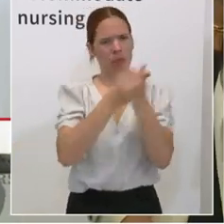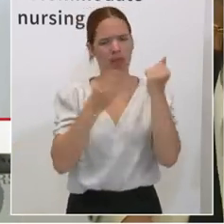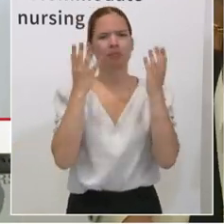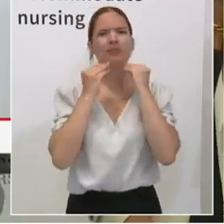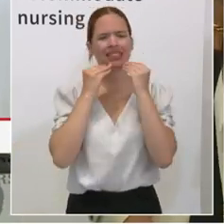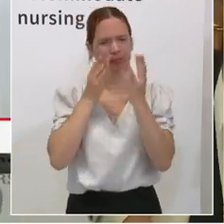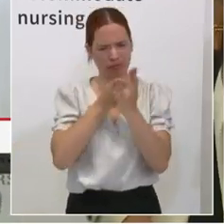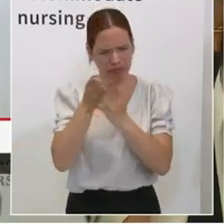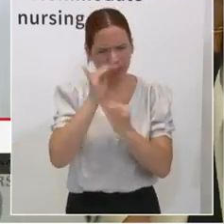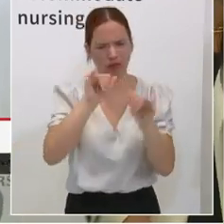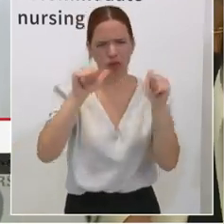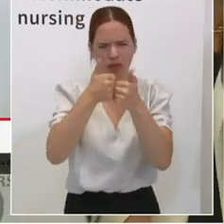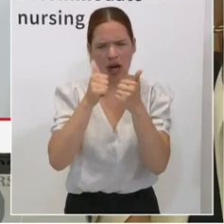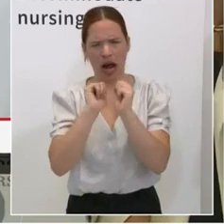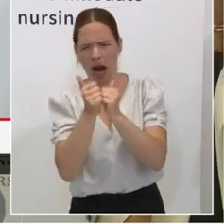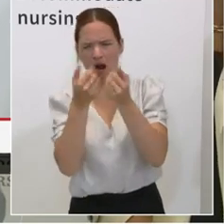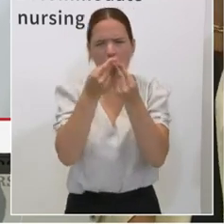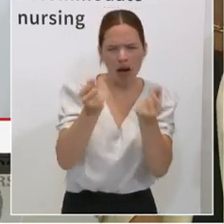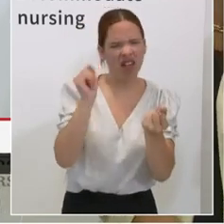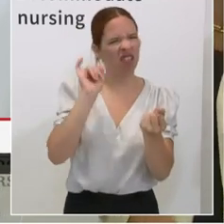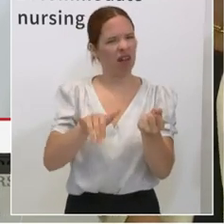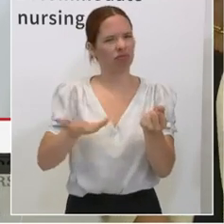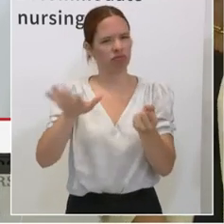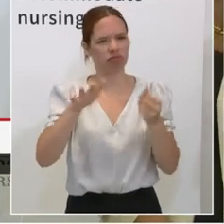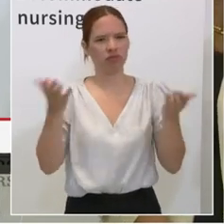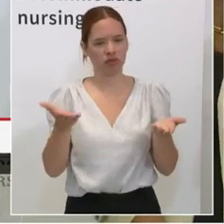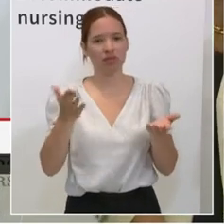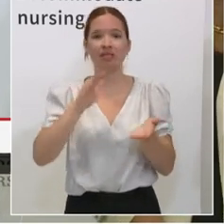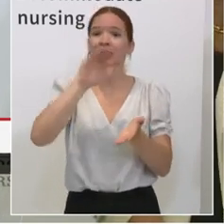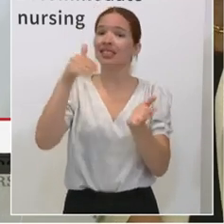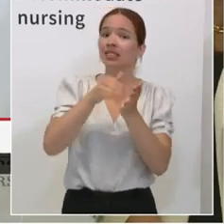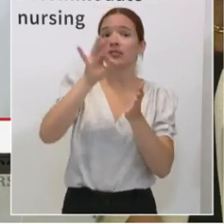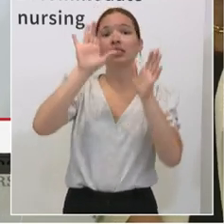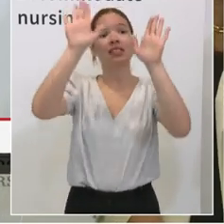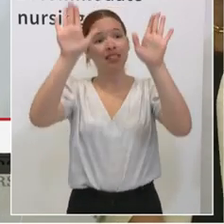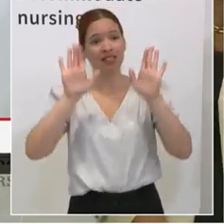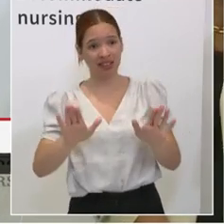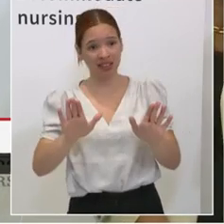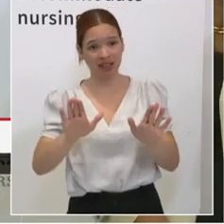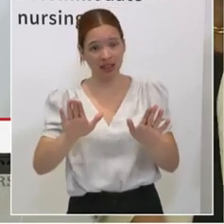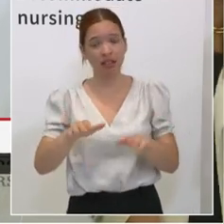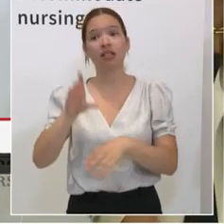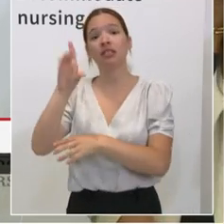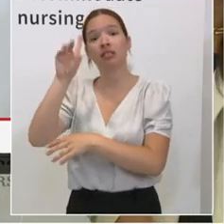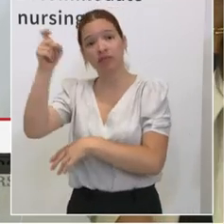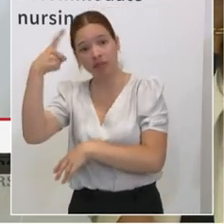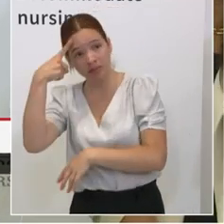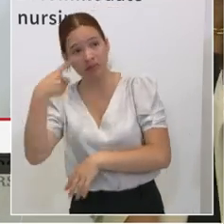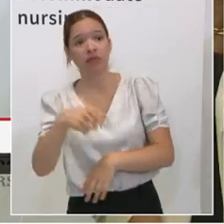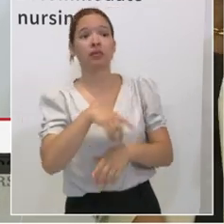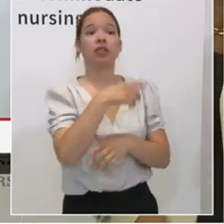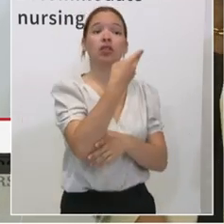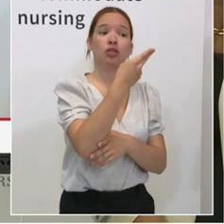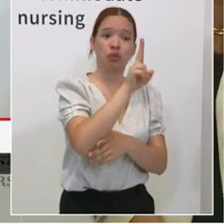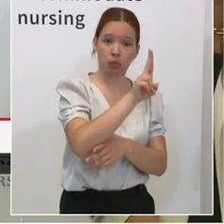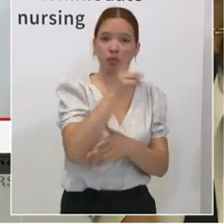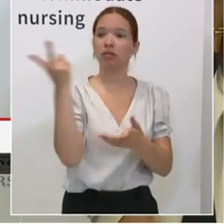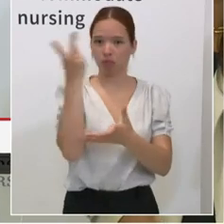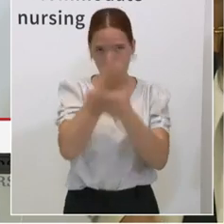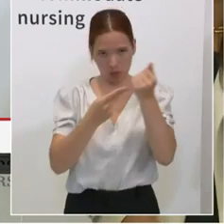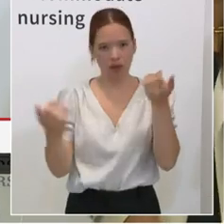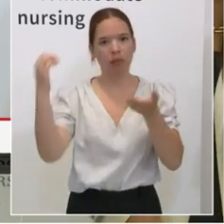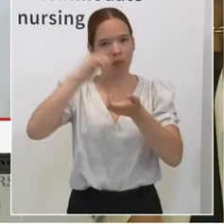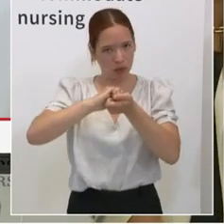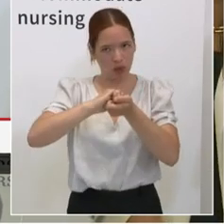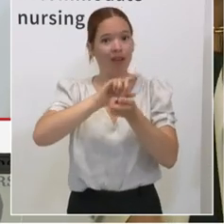and Howard University, are tailored to the specific needs of our community. And one of those needs